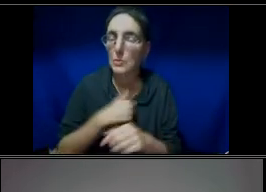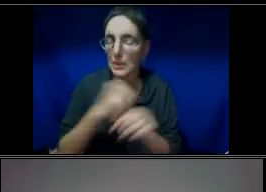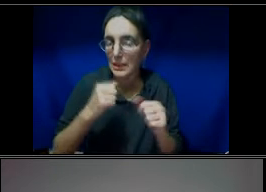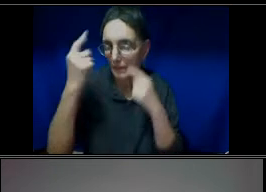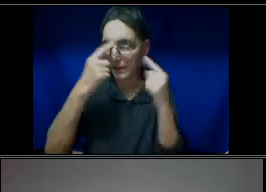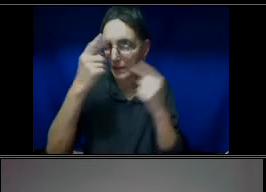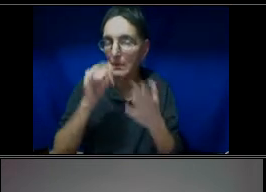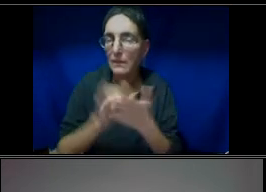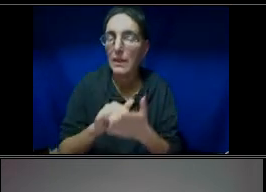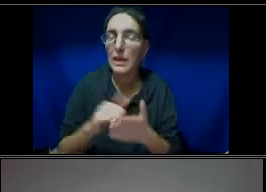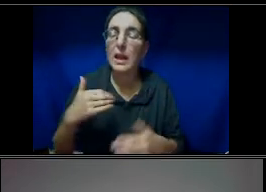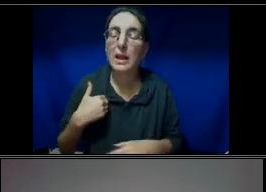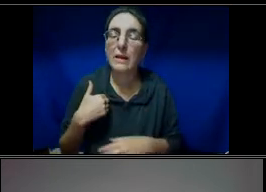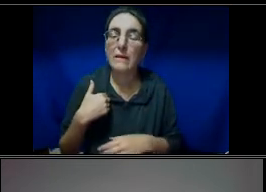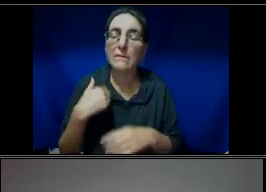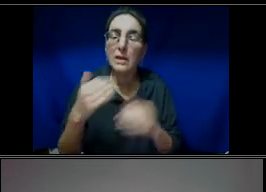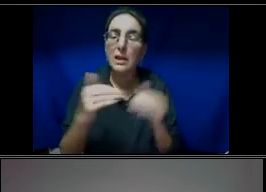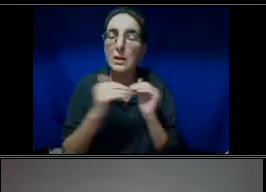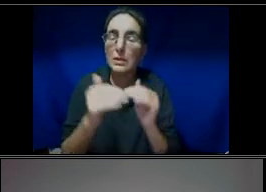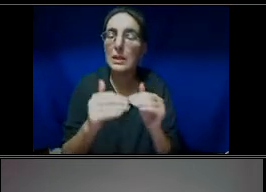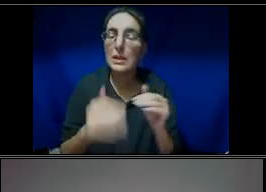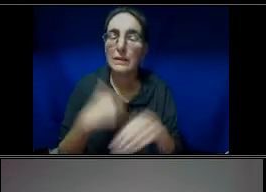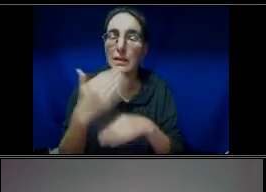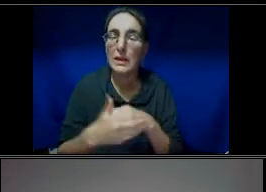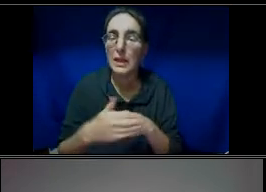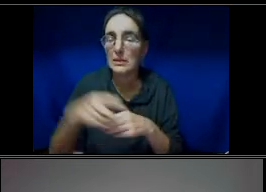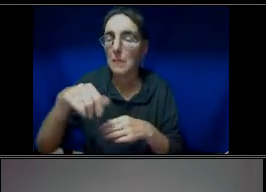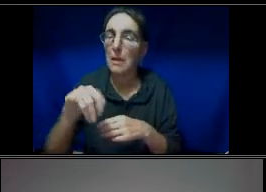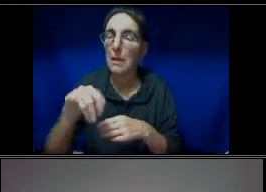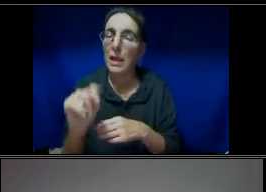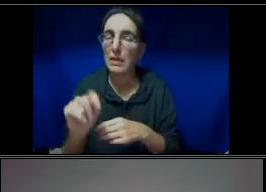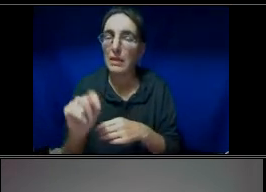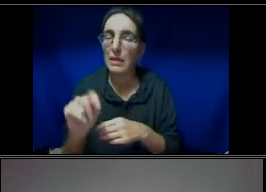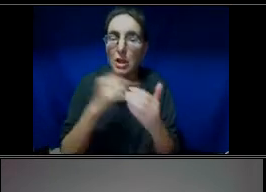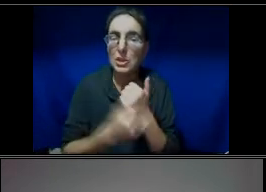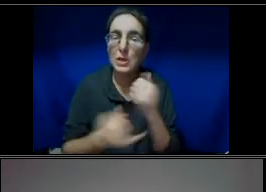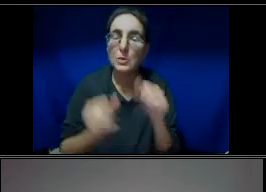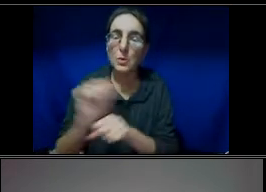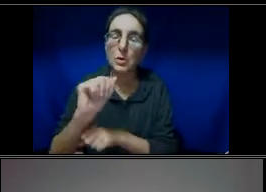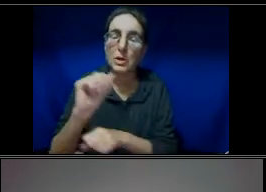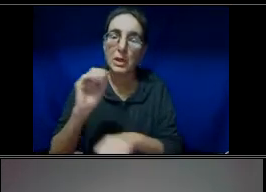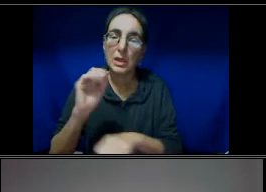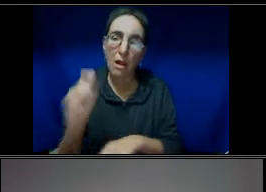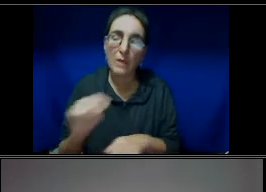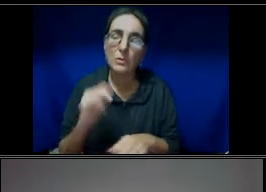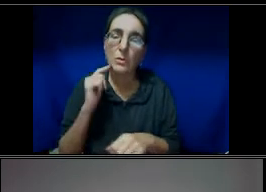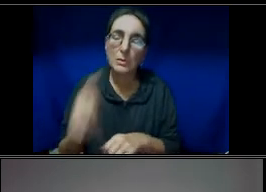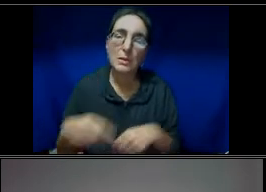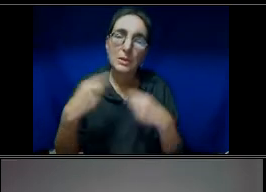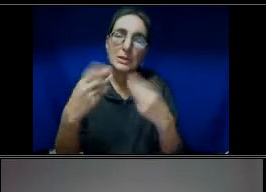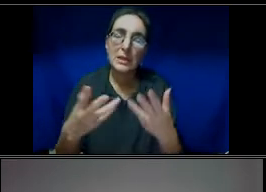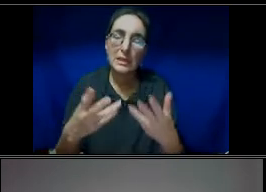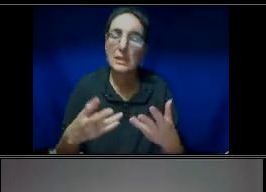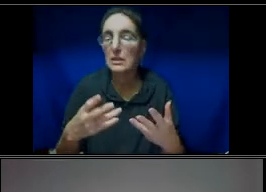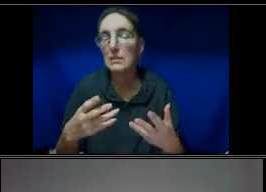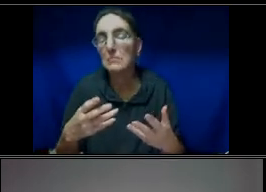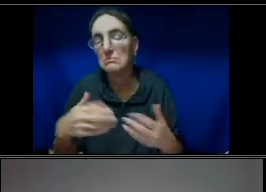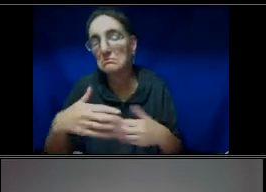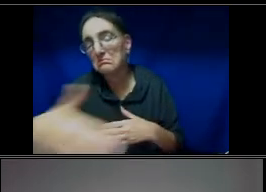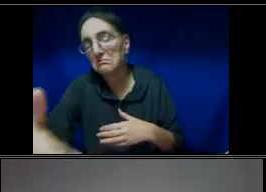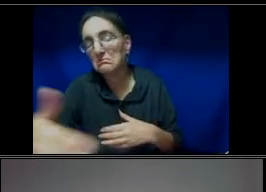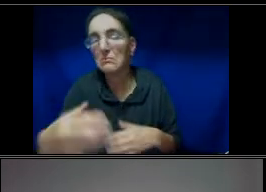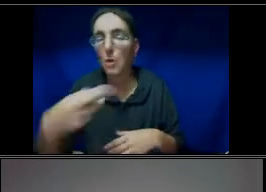I have the Equity Index pilot project that we're working on, which will be presented in an upcoming roundtable, which really